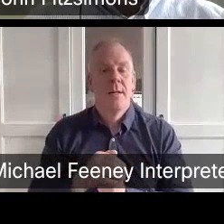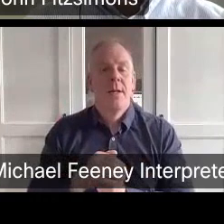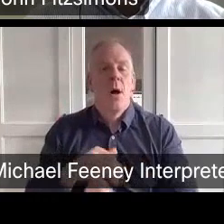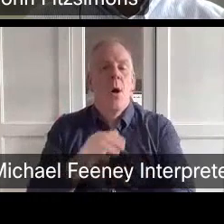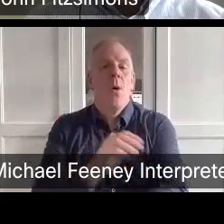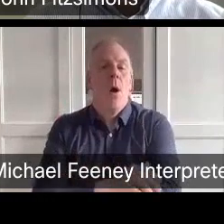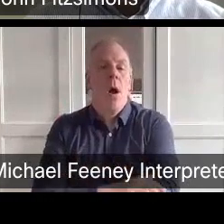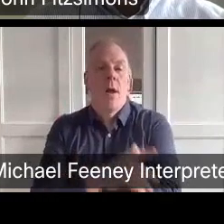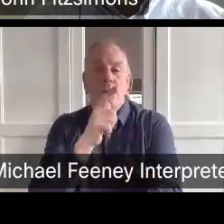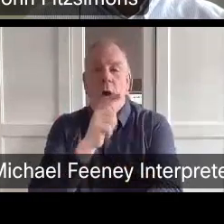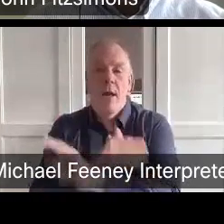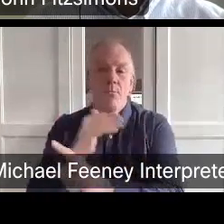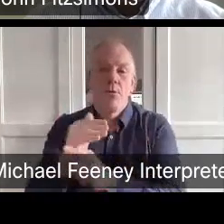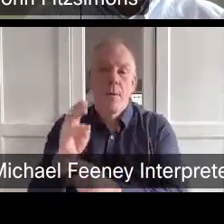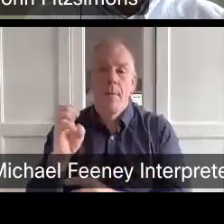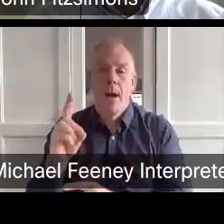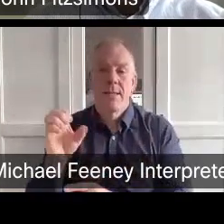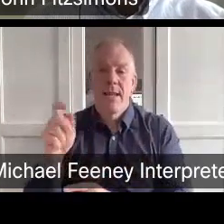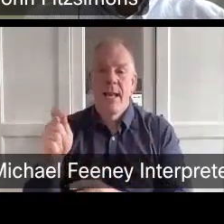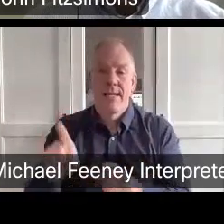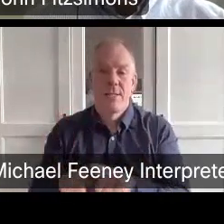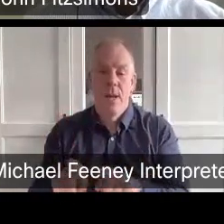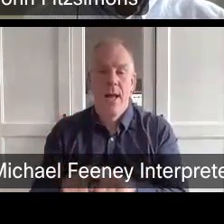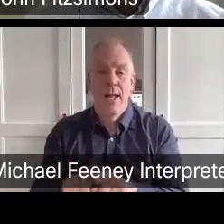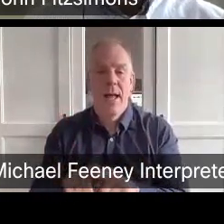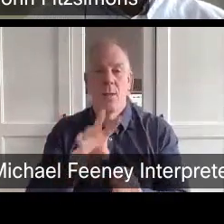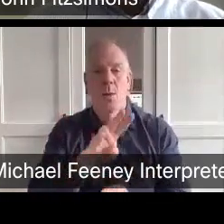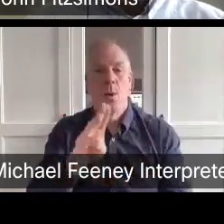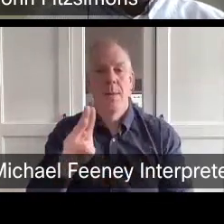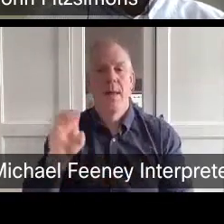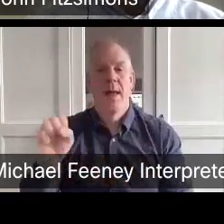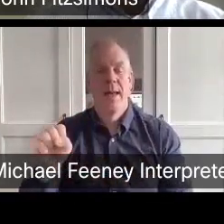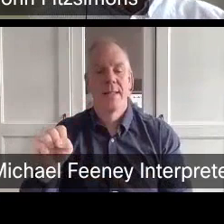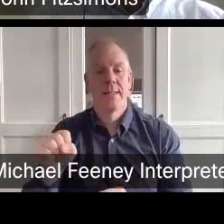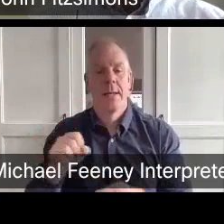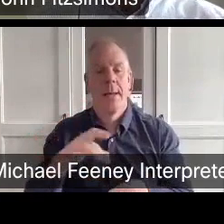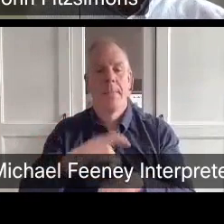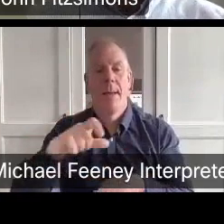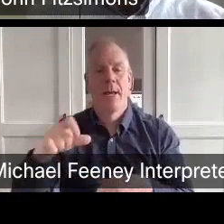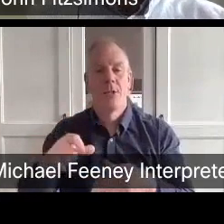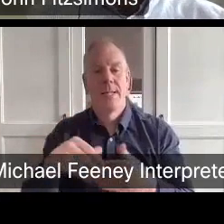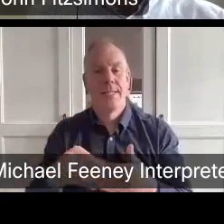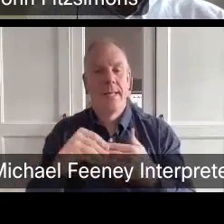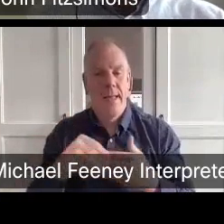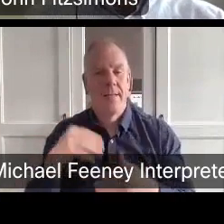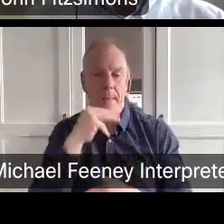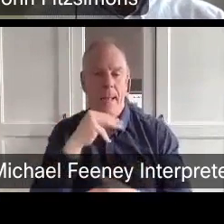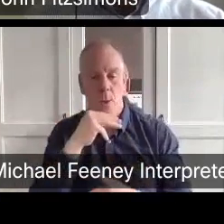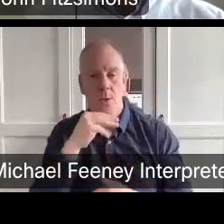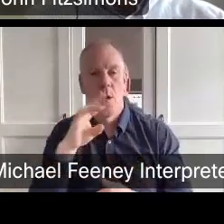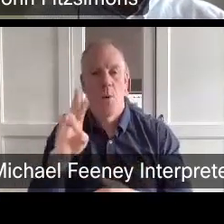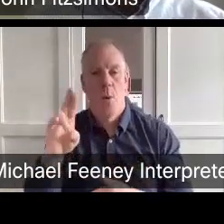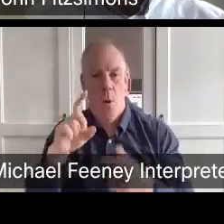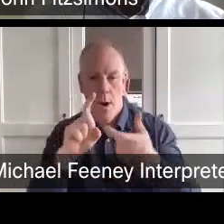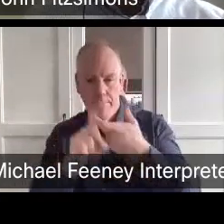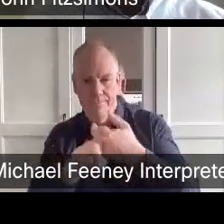Walk and Talk Improvement podcast series there, and also the QPS Patient Safety Matters. If you want to check out the publication, the QR link will take